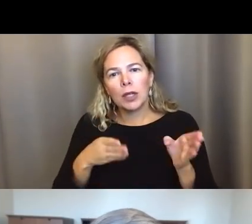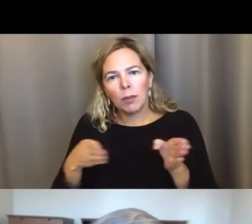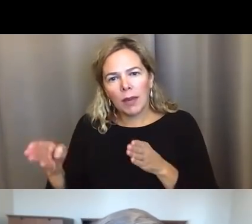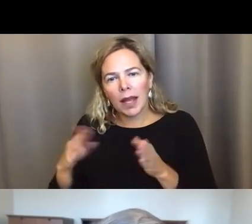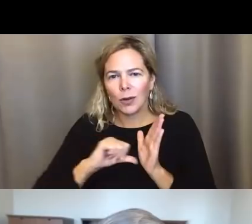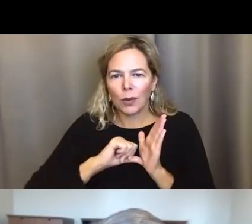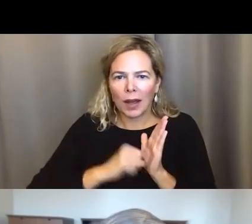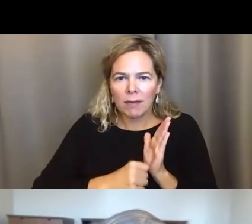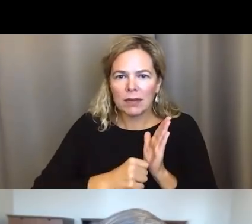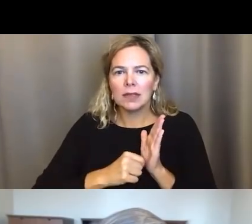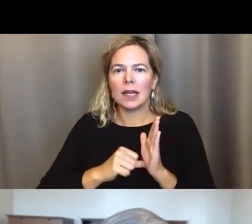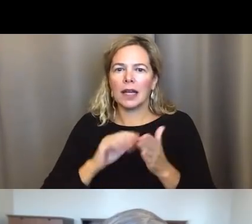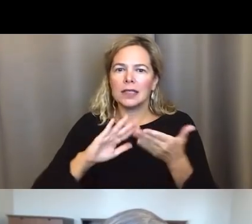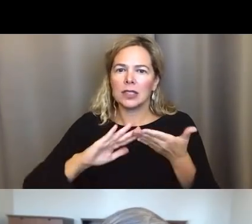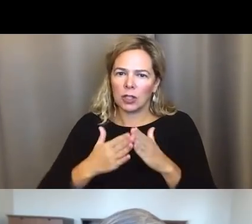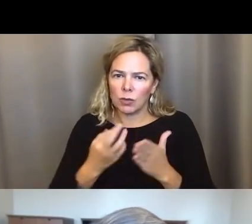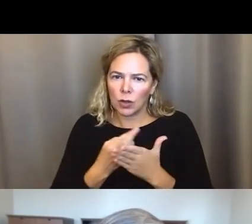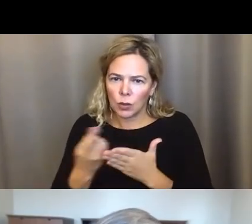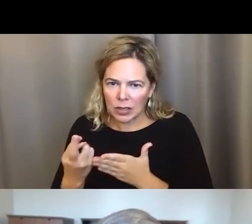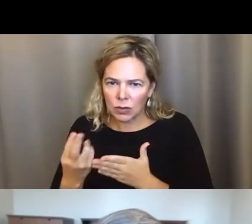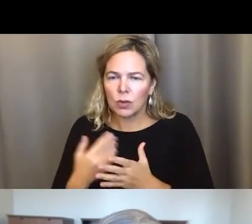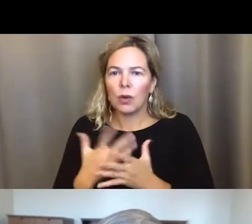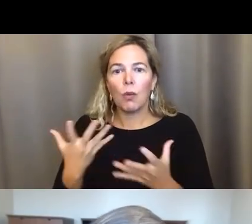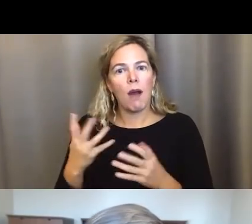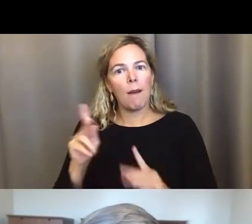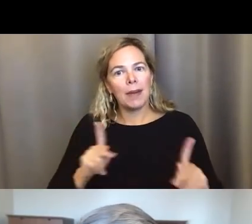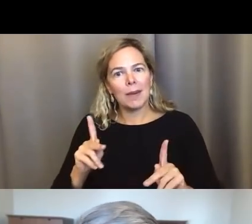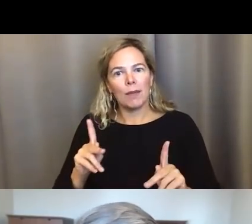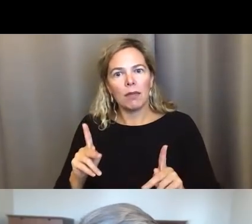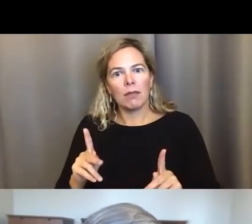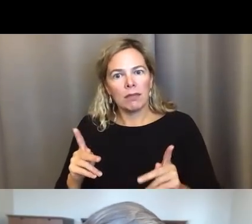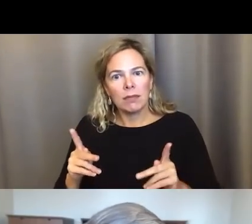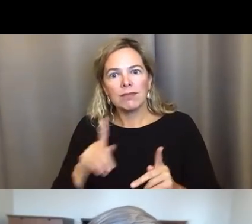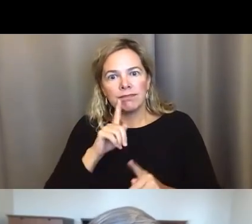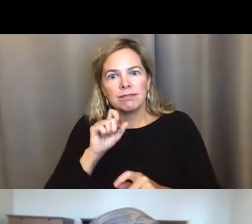community resources that are available. We want people to get vaccinated